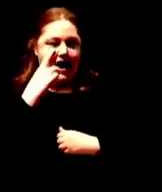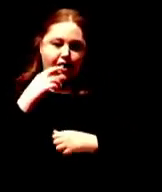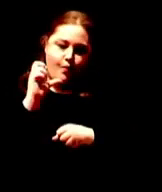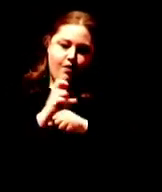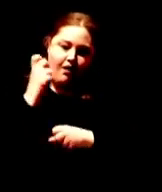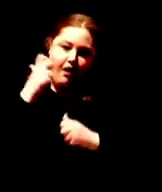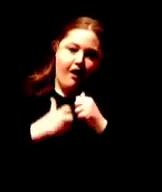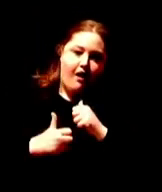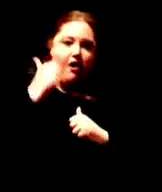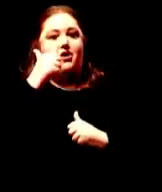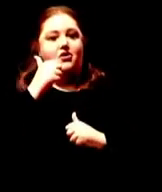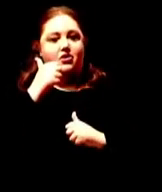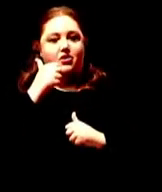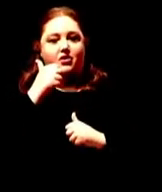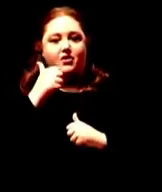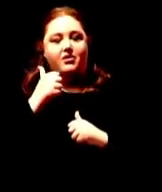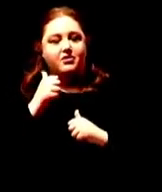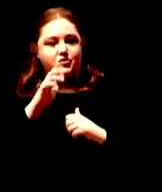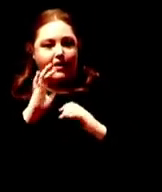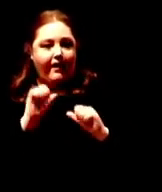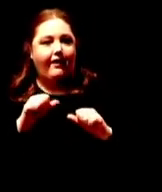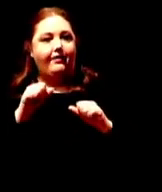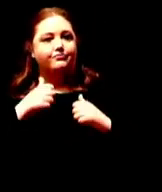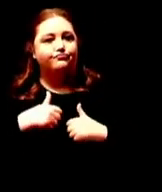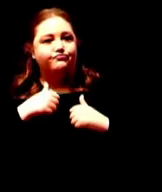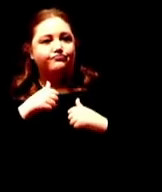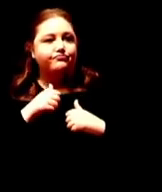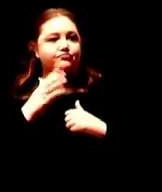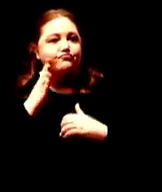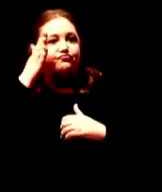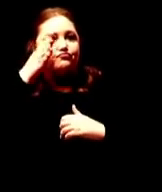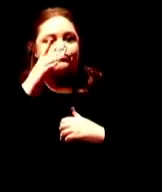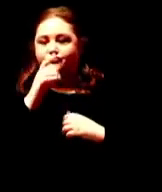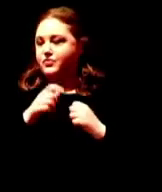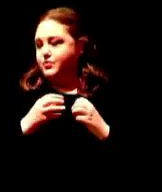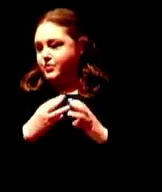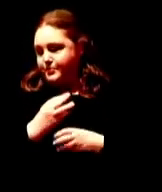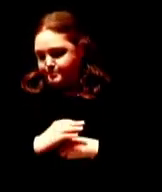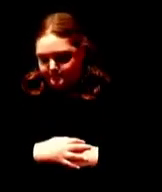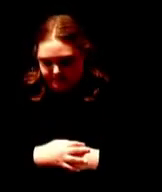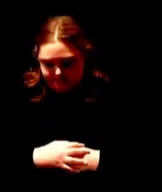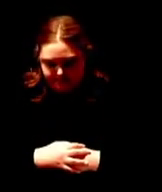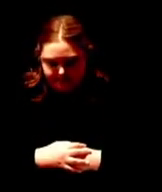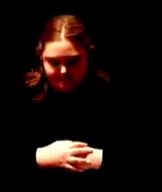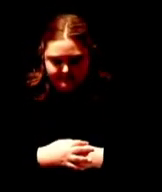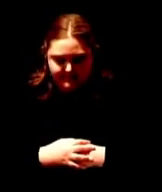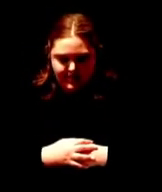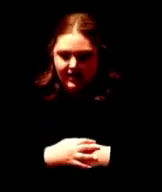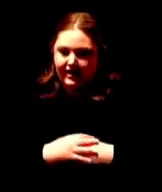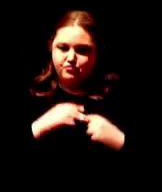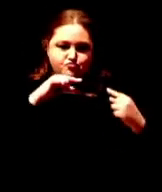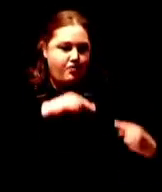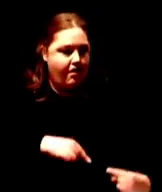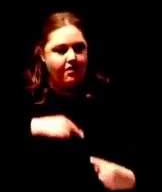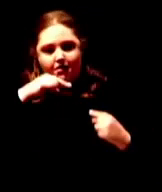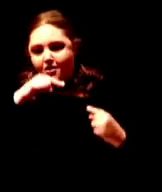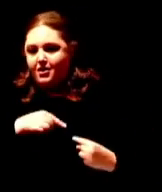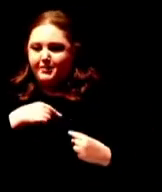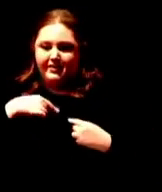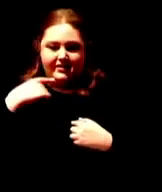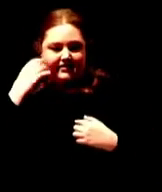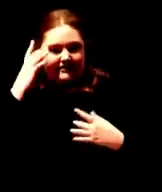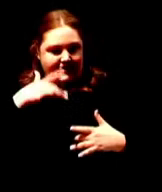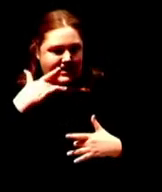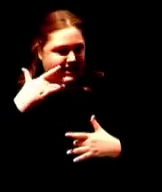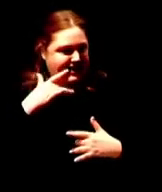as hard to be able to stand a chance in this world. I've had to endure struggles that had made me question whether an